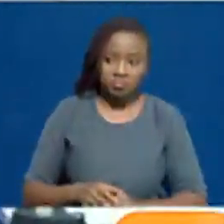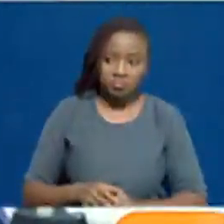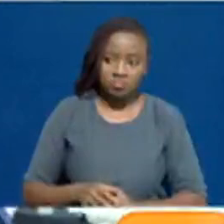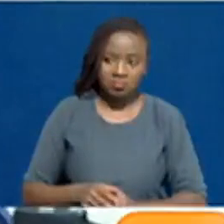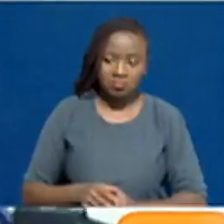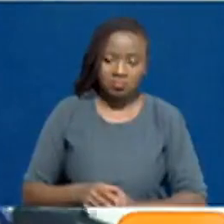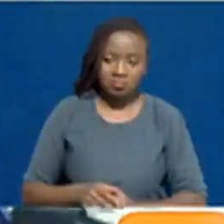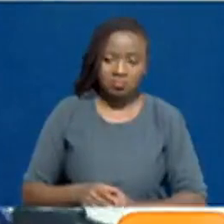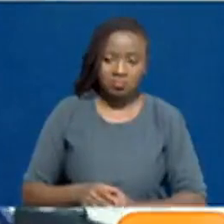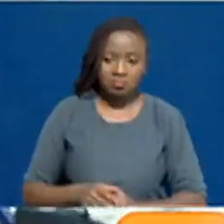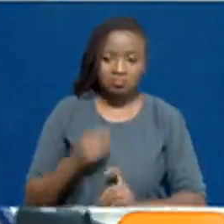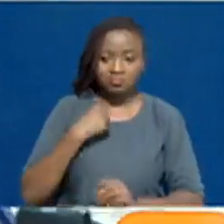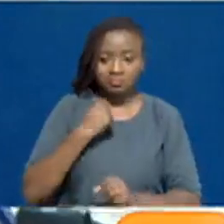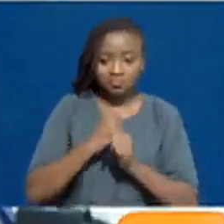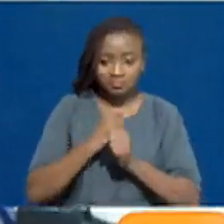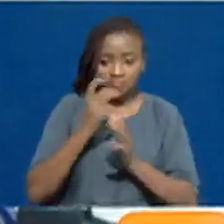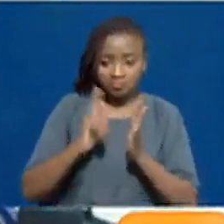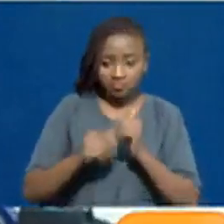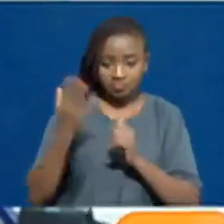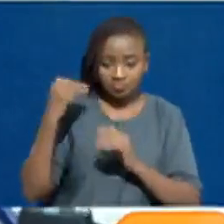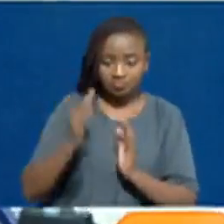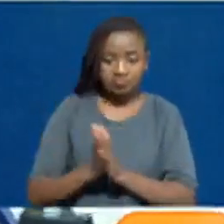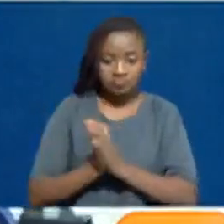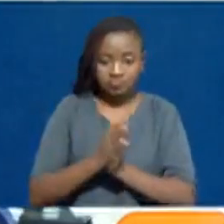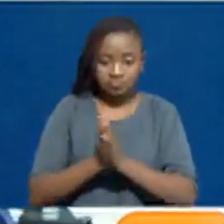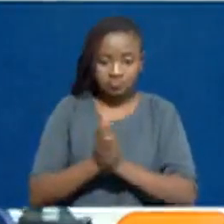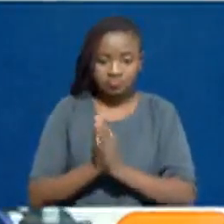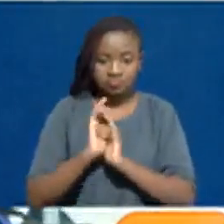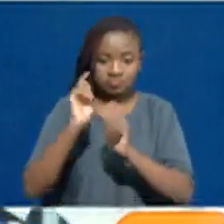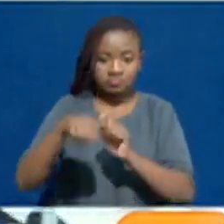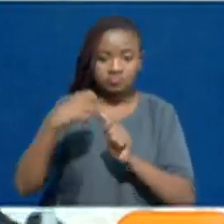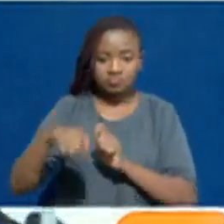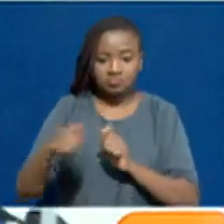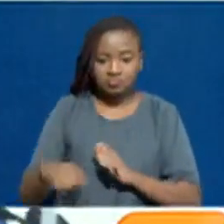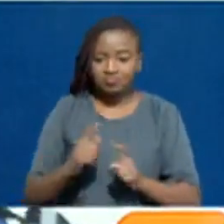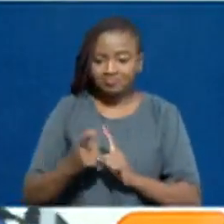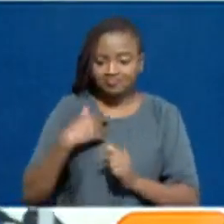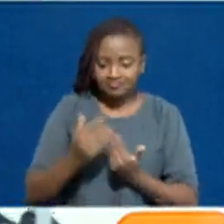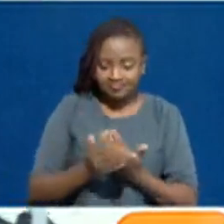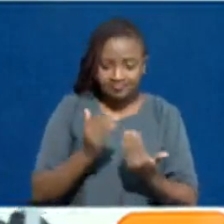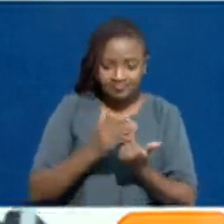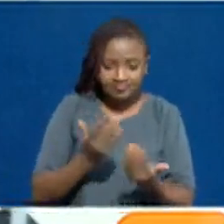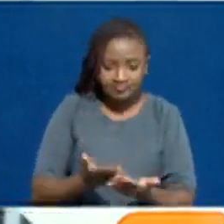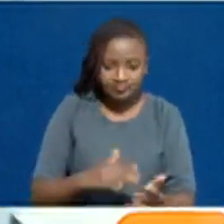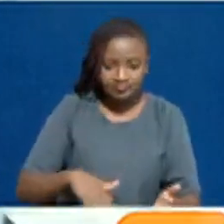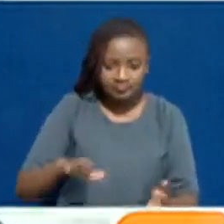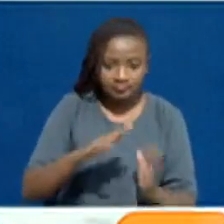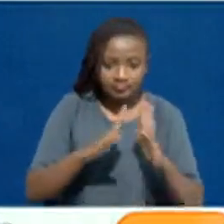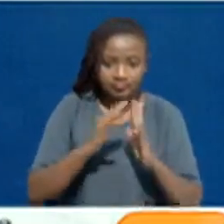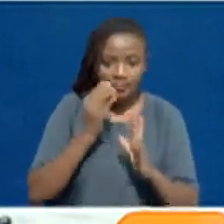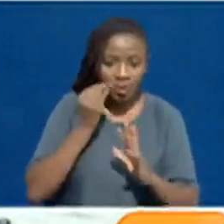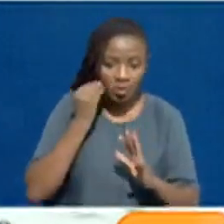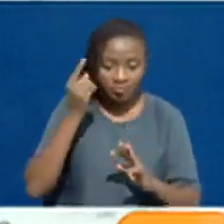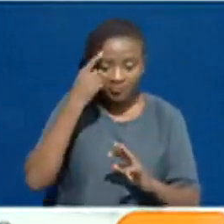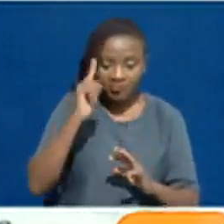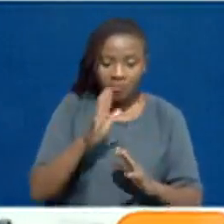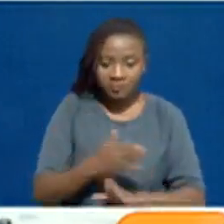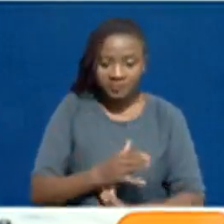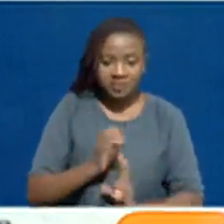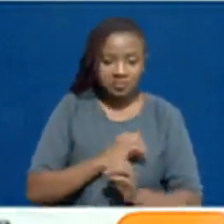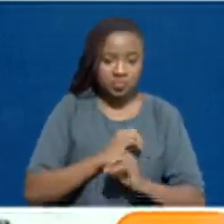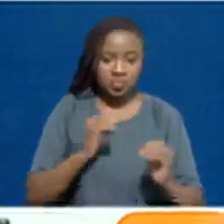rasilimali zangu. Lakini kupitia NRT na TNC na mashirika mengine nikaweza kujua kwamba kitu muhimu cha kushughulika na nini ni mazingira